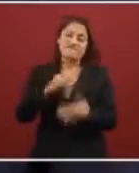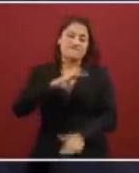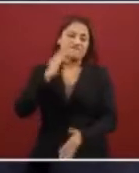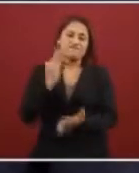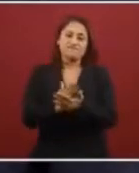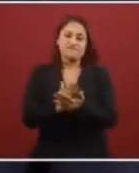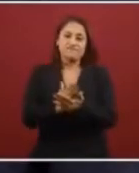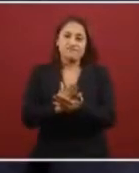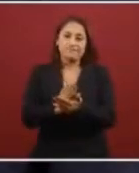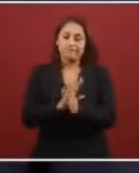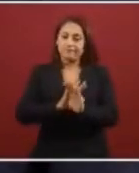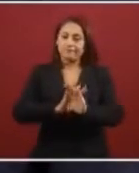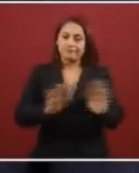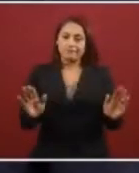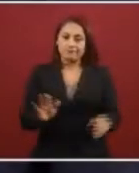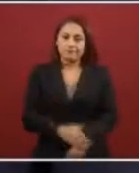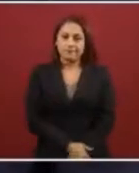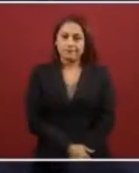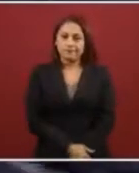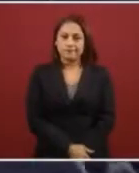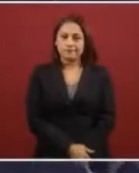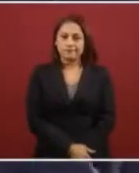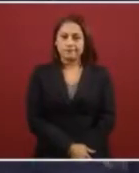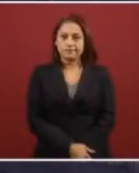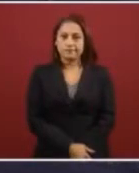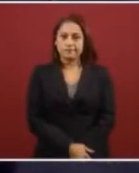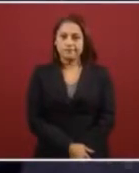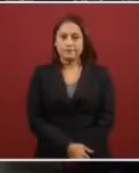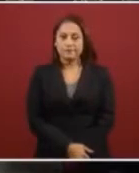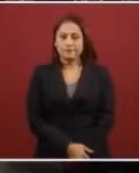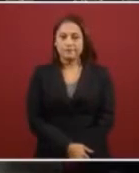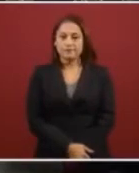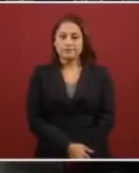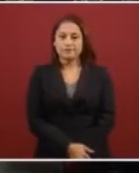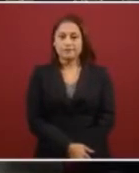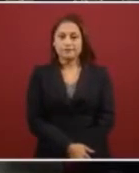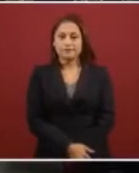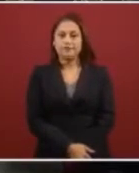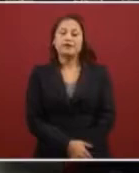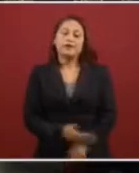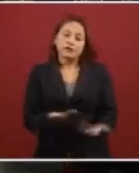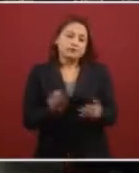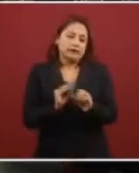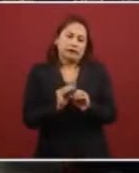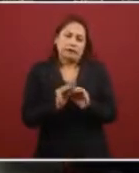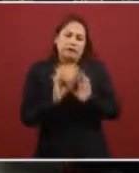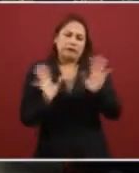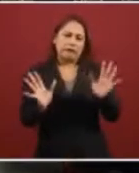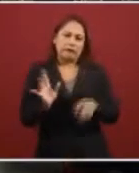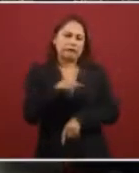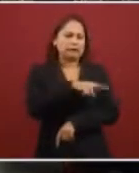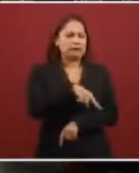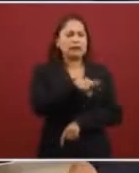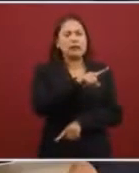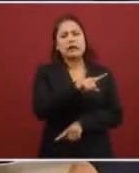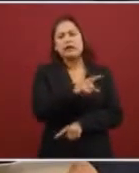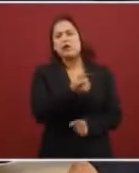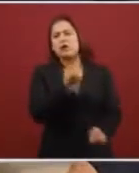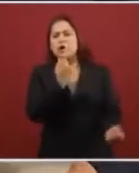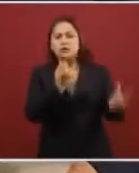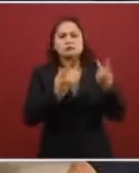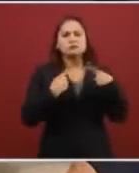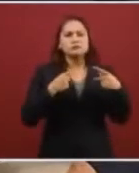It has ended. Entonces, or it will be eso ended. Genera desajustes. And this just makes some